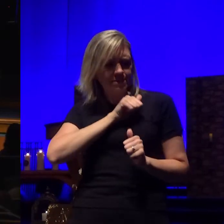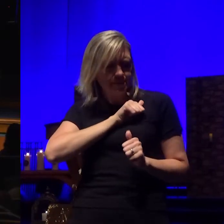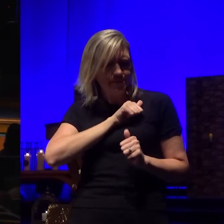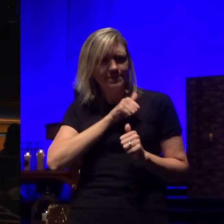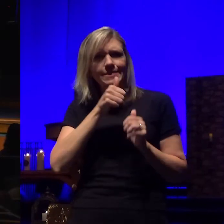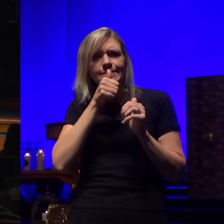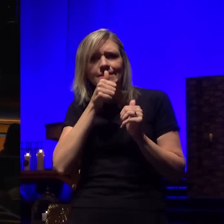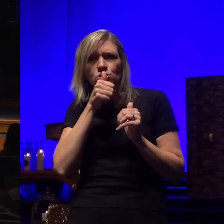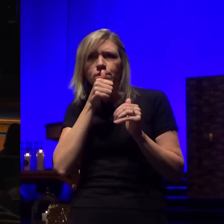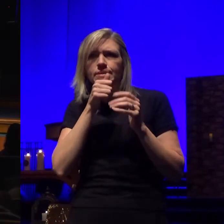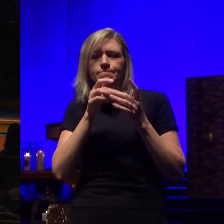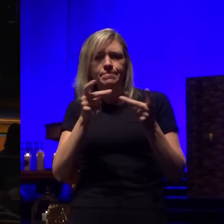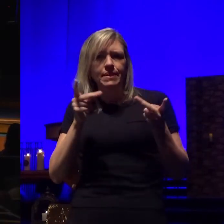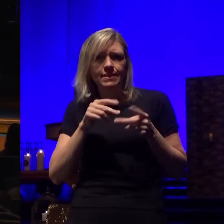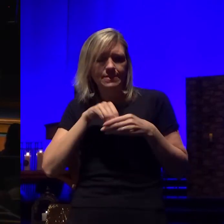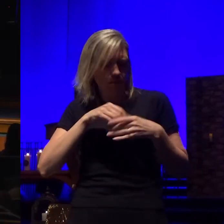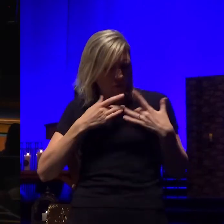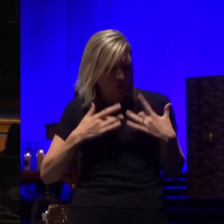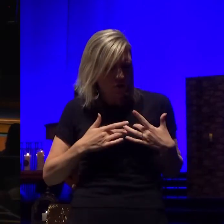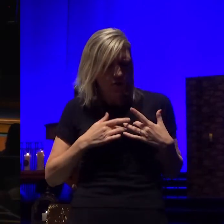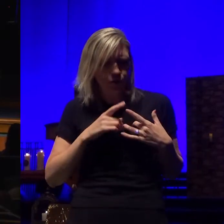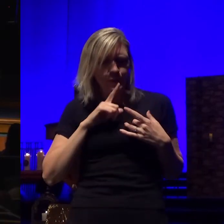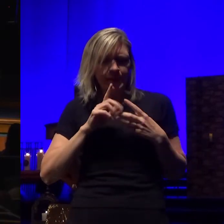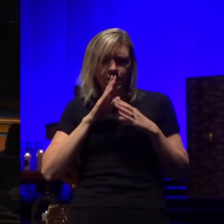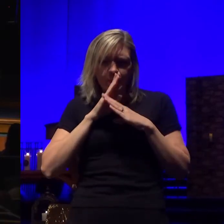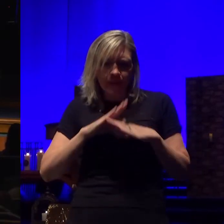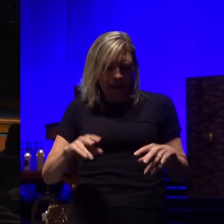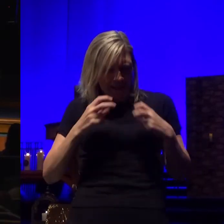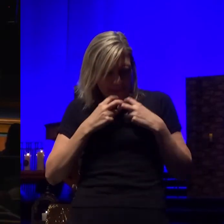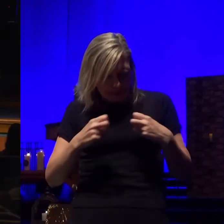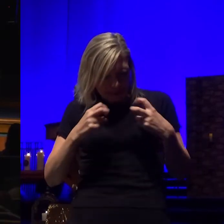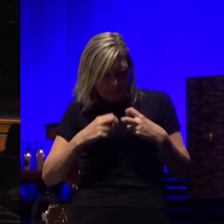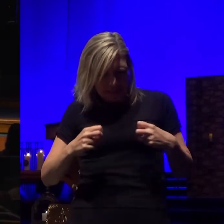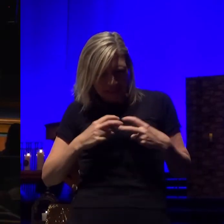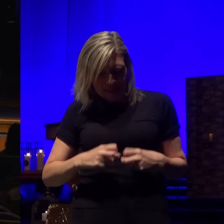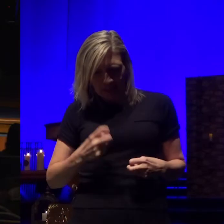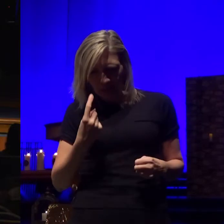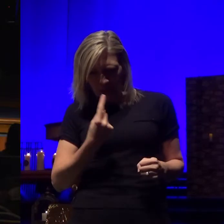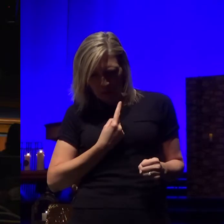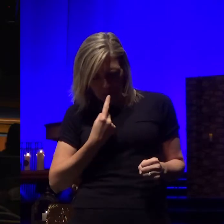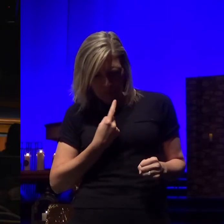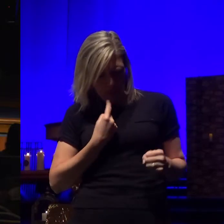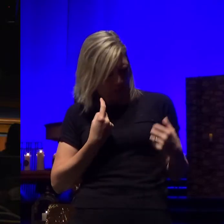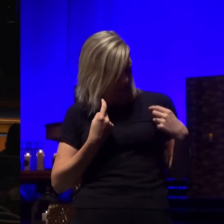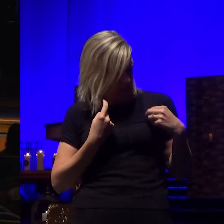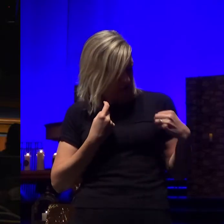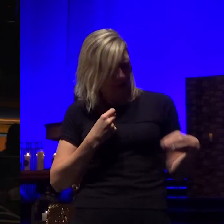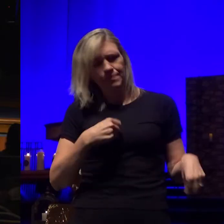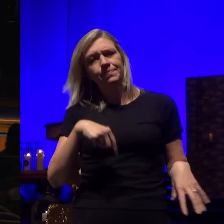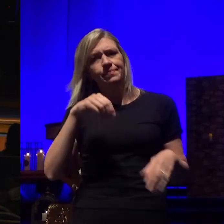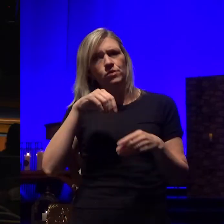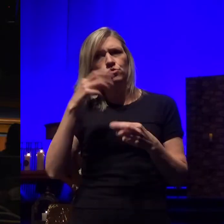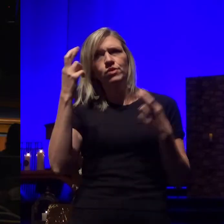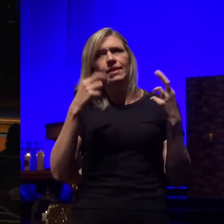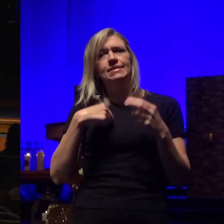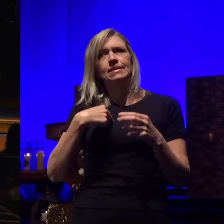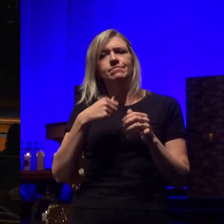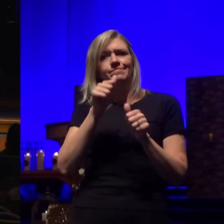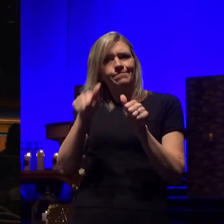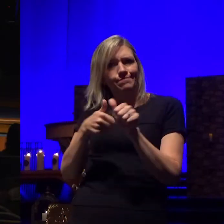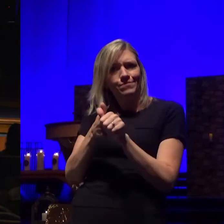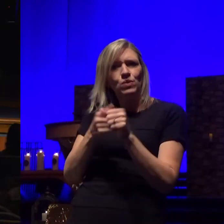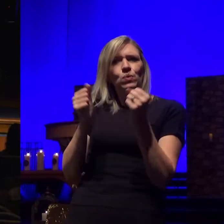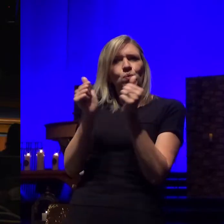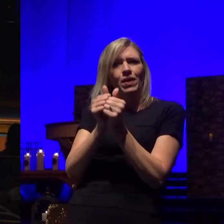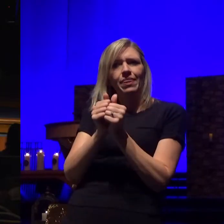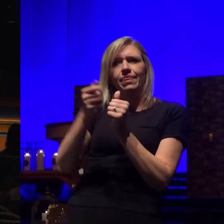heart, the secret place of the Most High, where only and alone does one abide under the shadow of the Almighty.